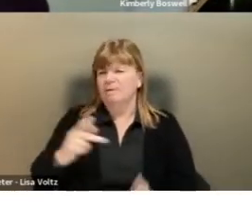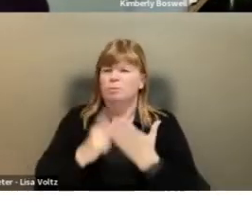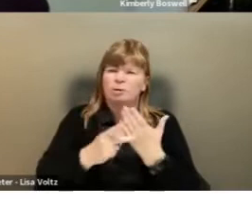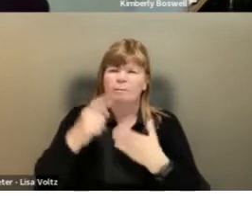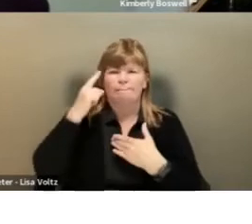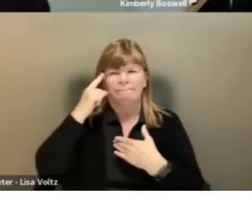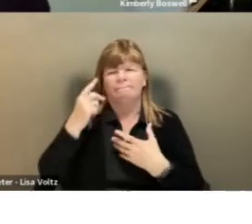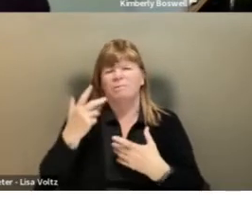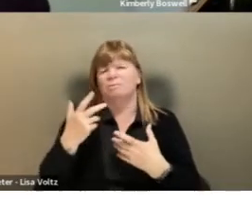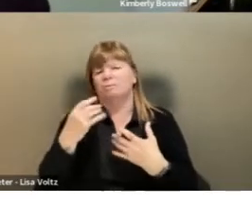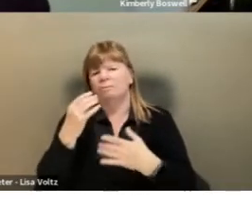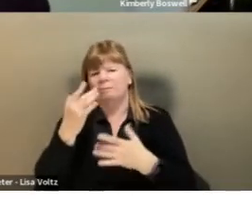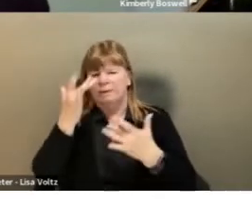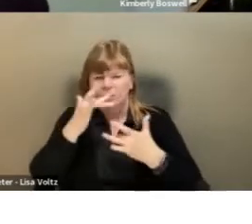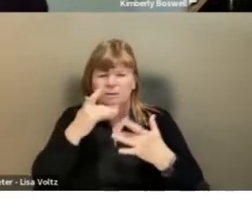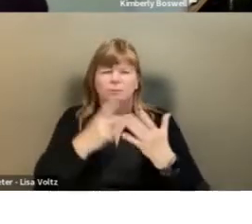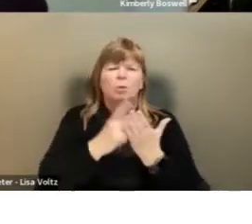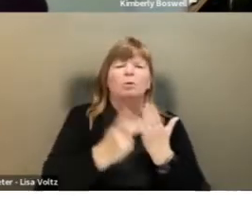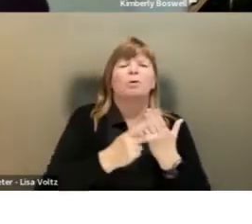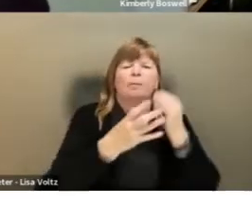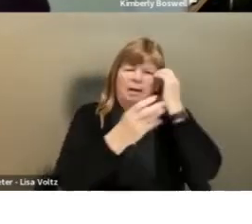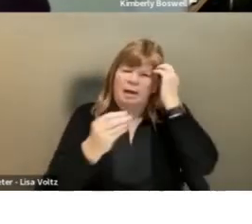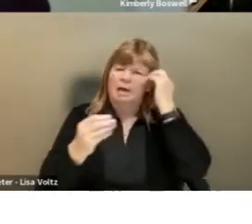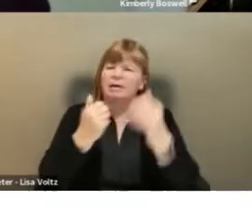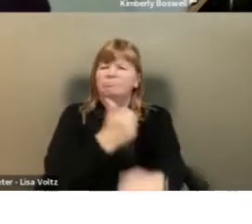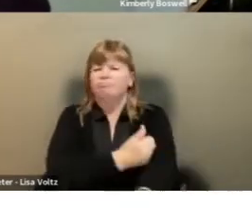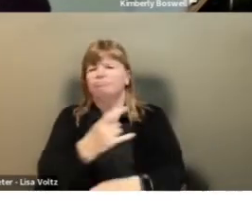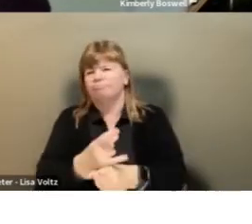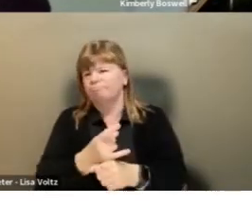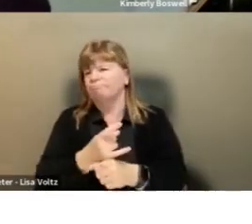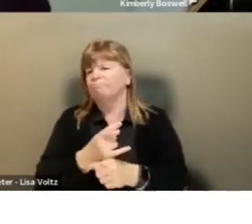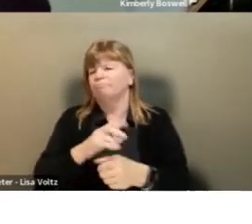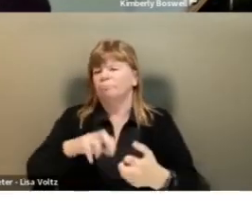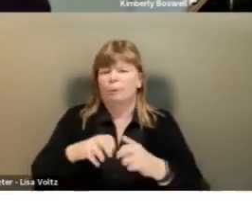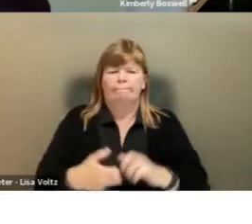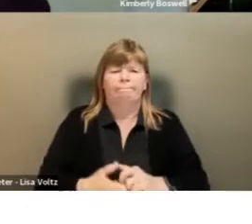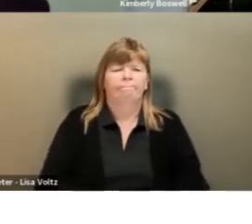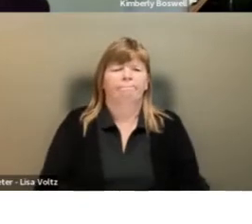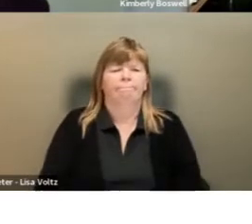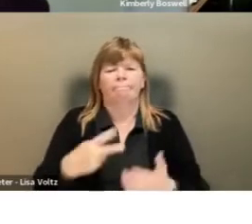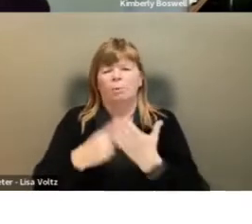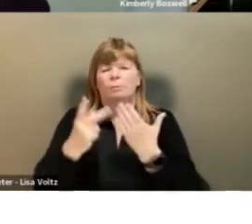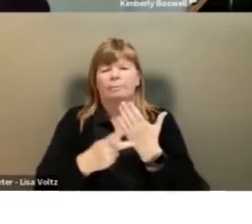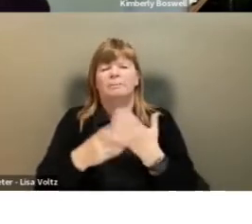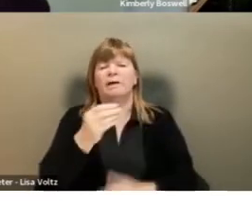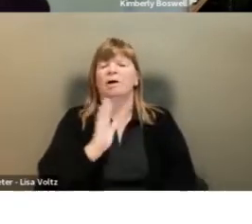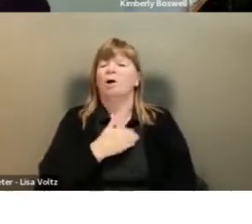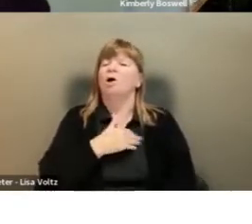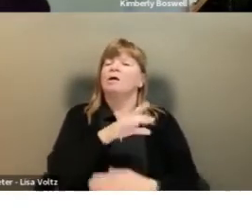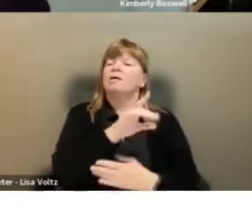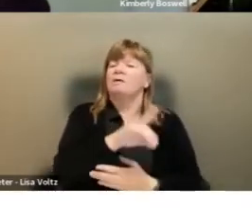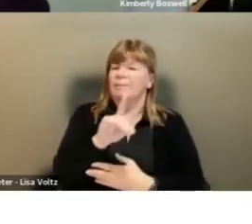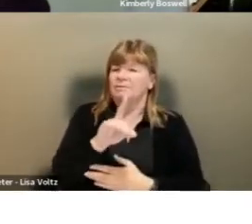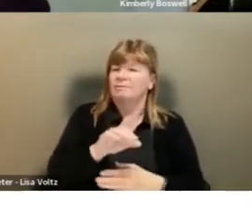Illness Programs, as well as Substance Use Disorder Programs. Our Developmental Disabilities